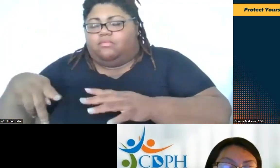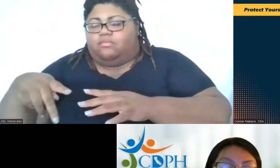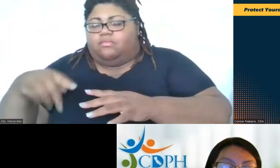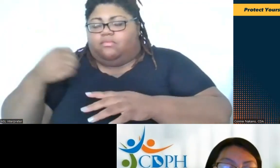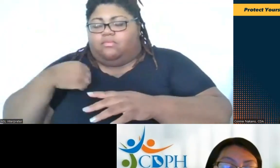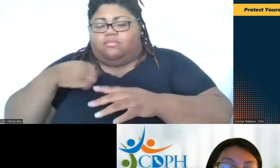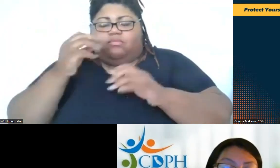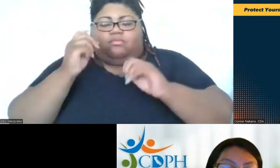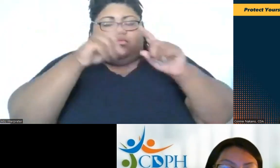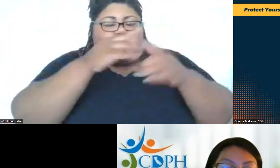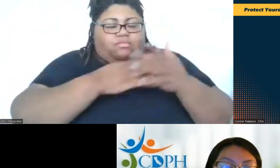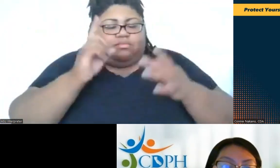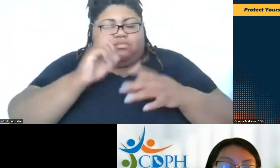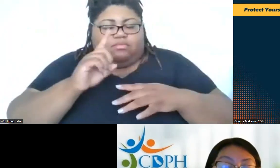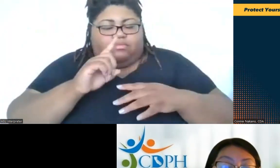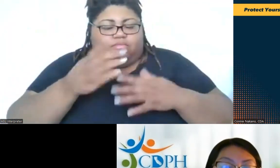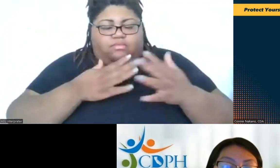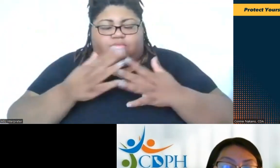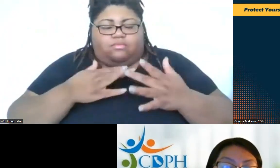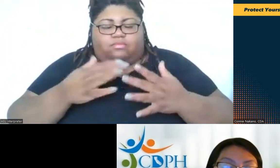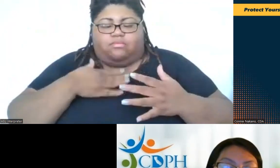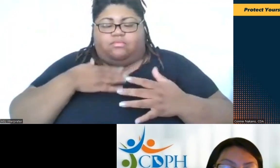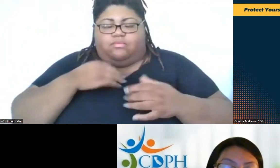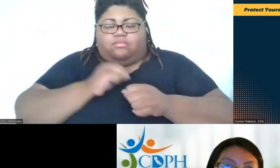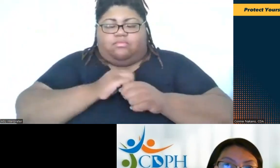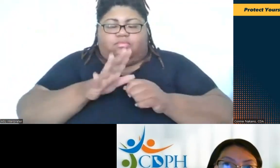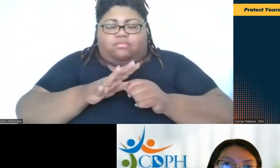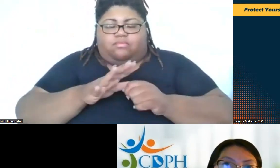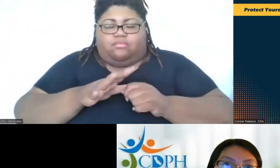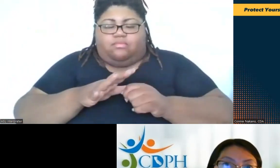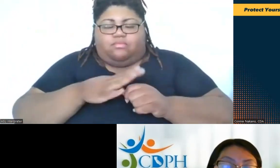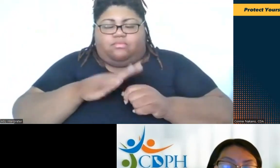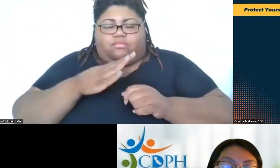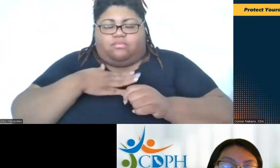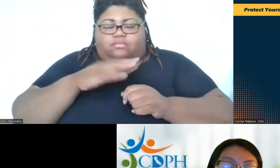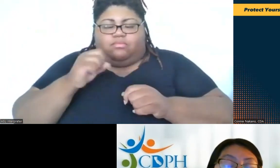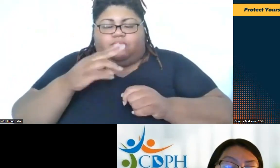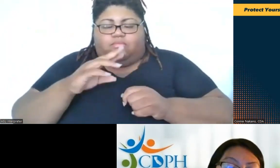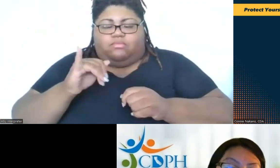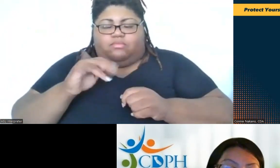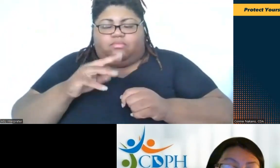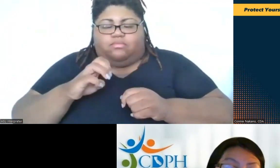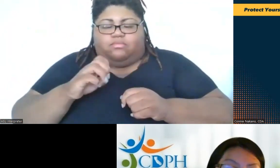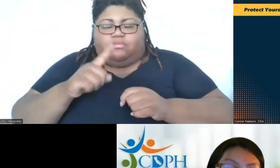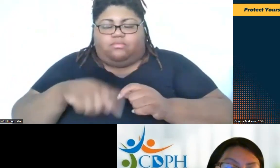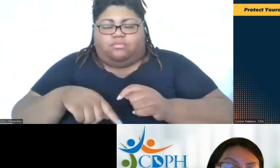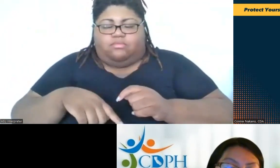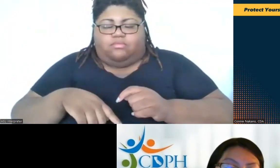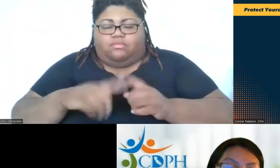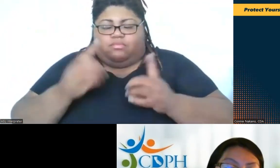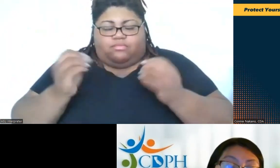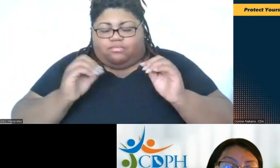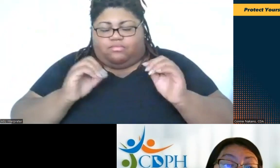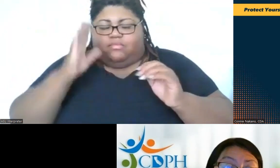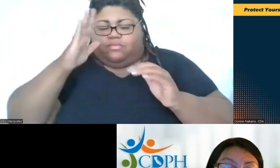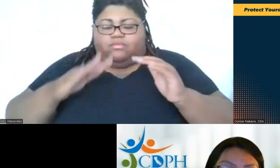technically my insurance company has to pay for it. And that is in effect for up till 6 months after